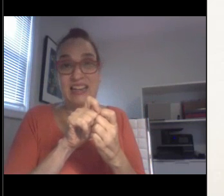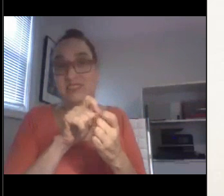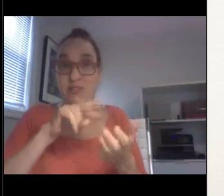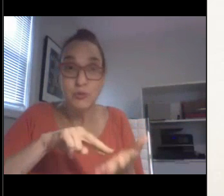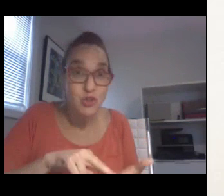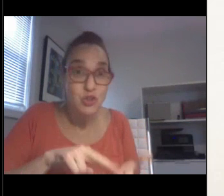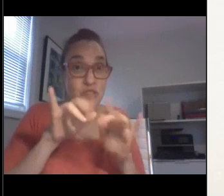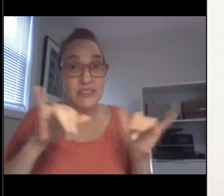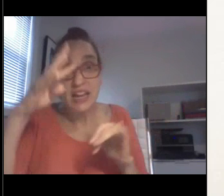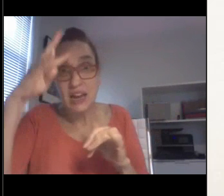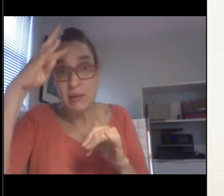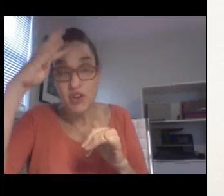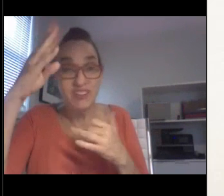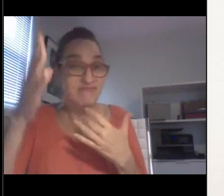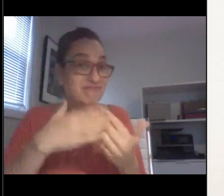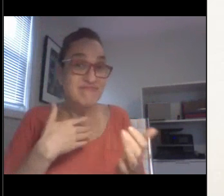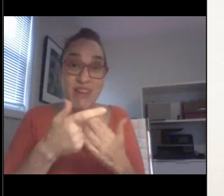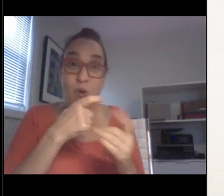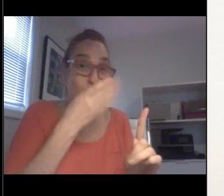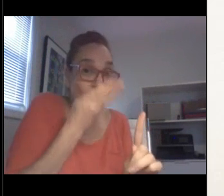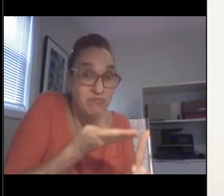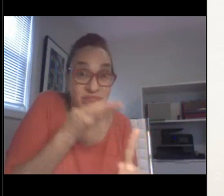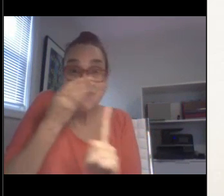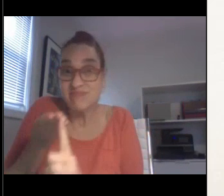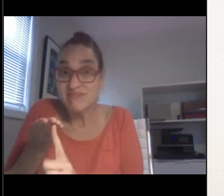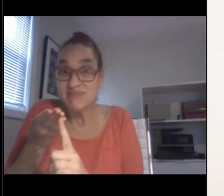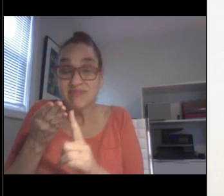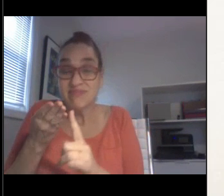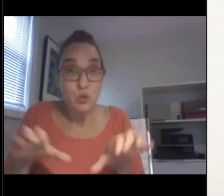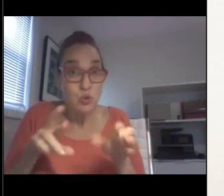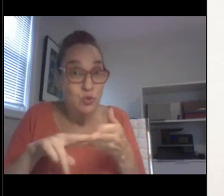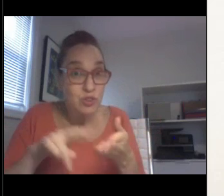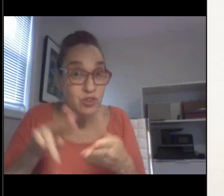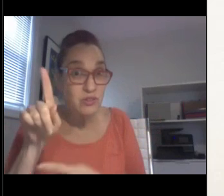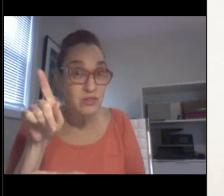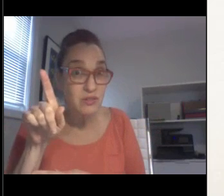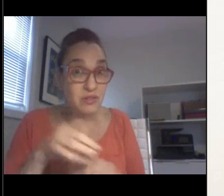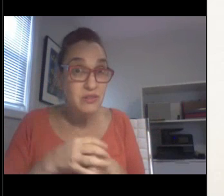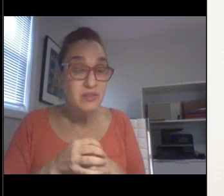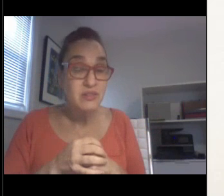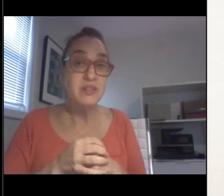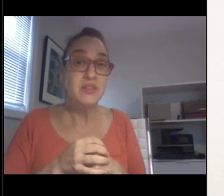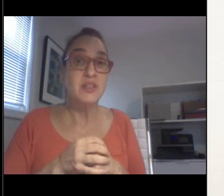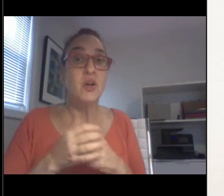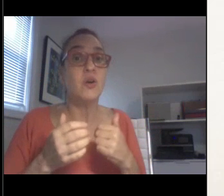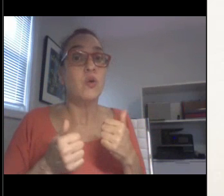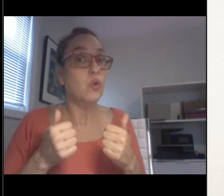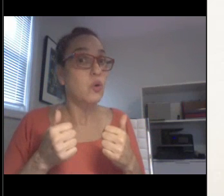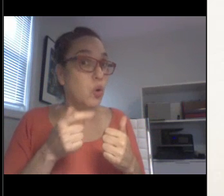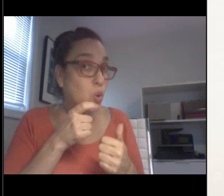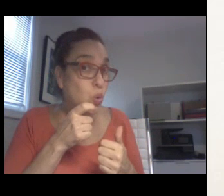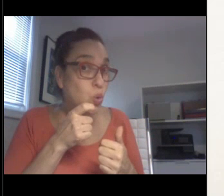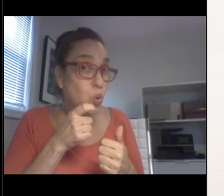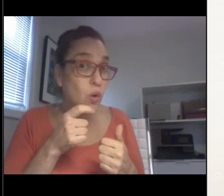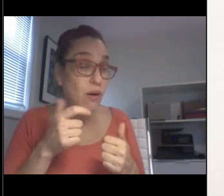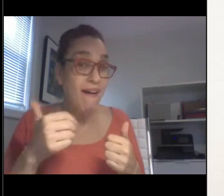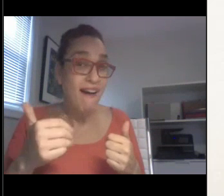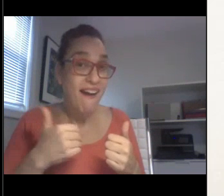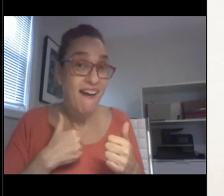These are questions. And which of us has an objective gaze? I would like to meet you if you do.